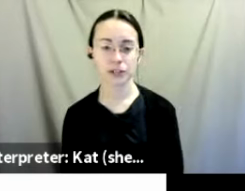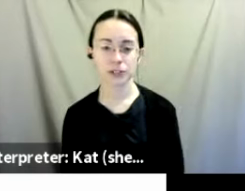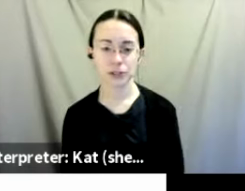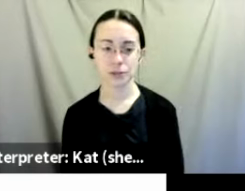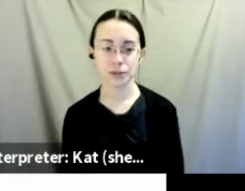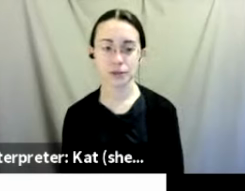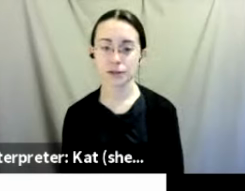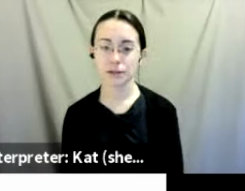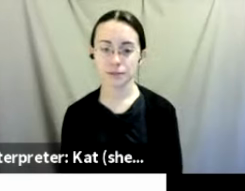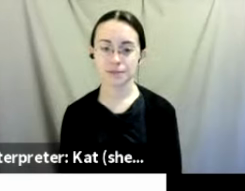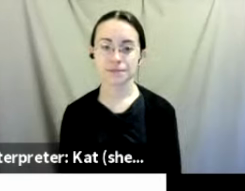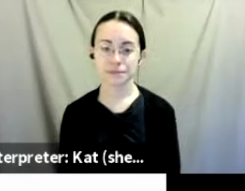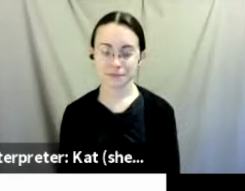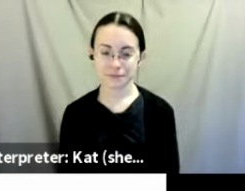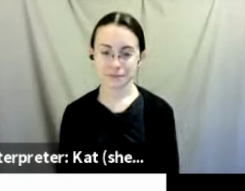heterosexual relationships.